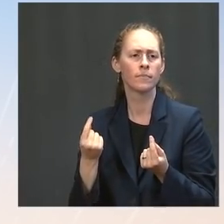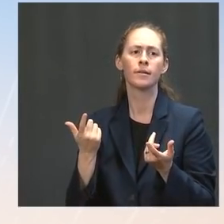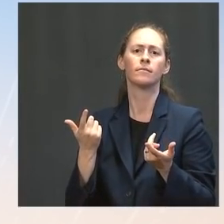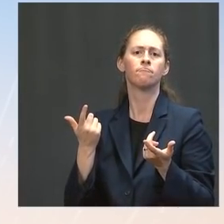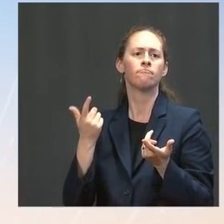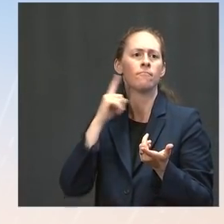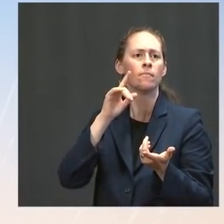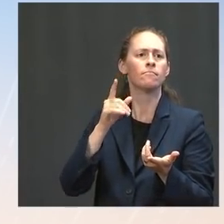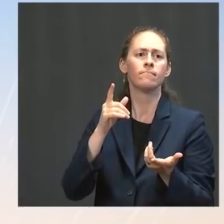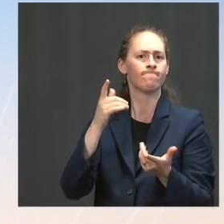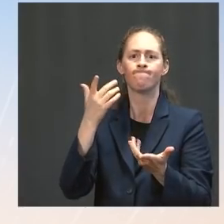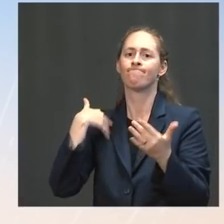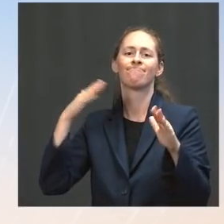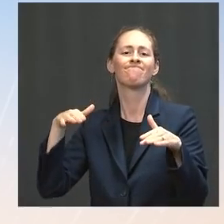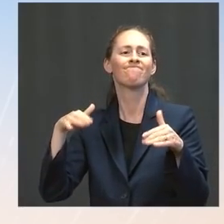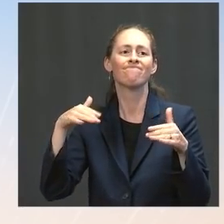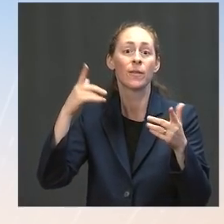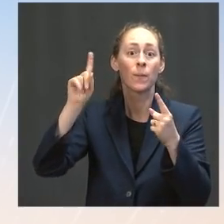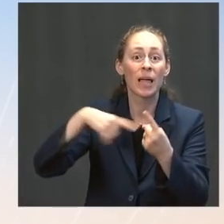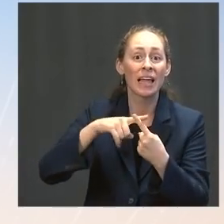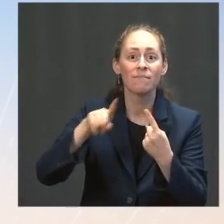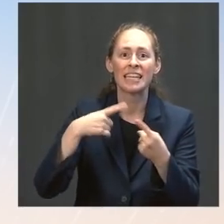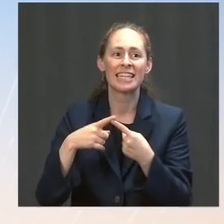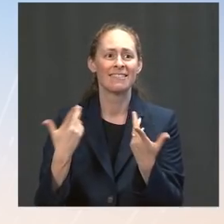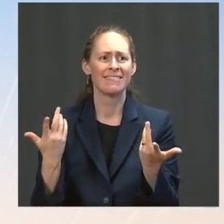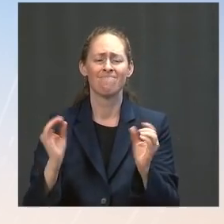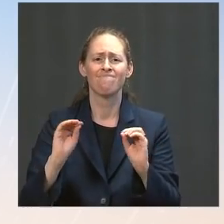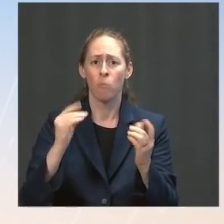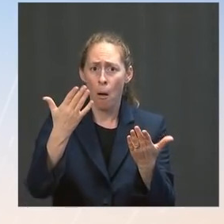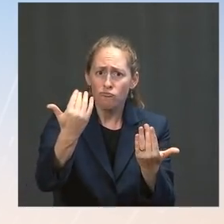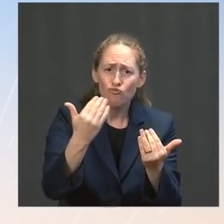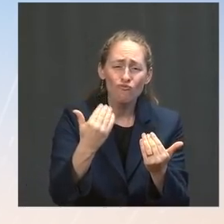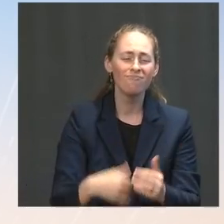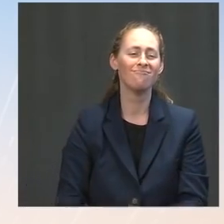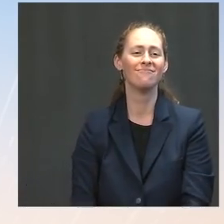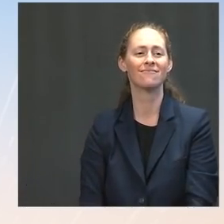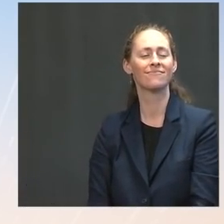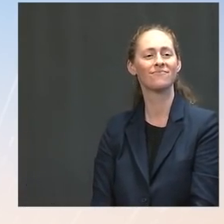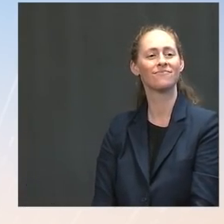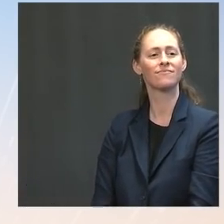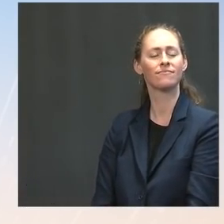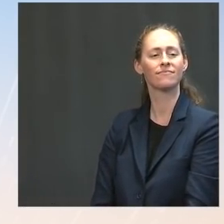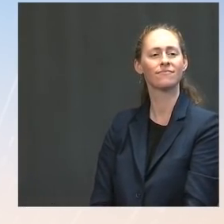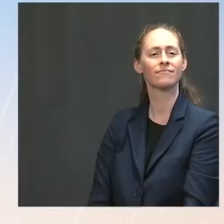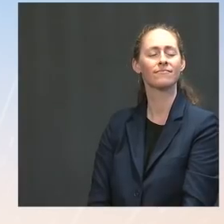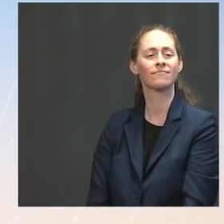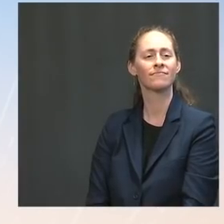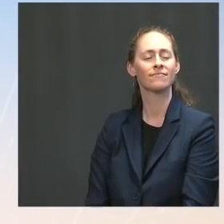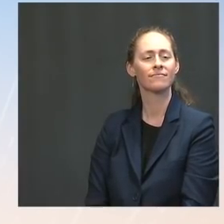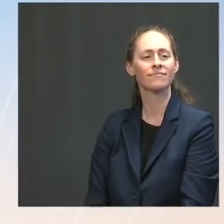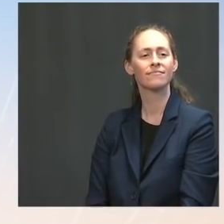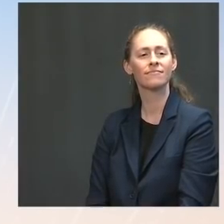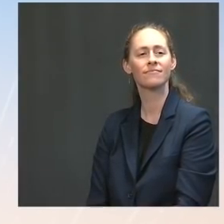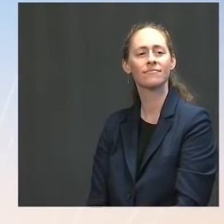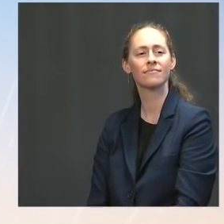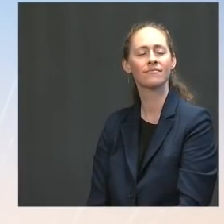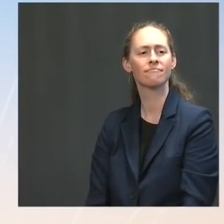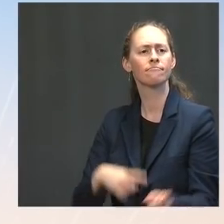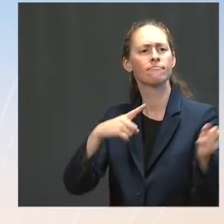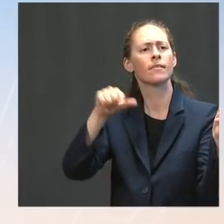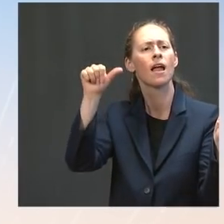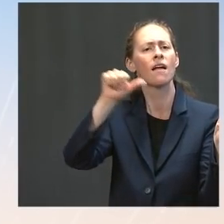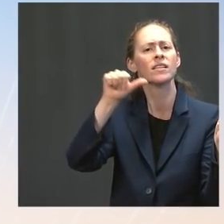31st. Obviously, there are discussions, and the president received a briefing just this morning. As I noted, he asked yesterday for contingency plans, and